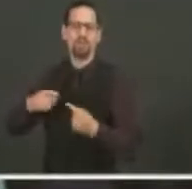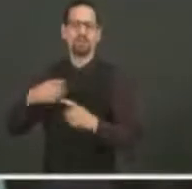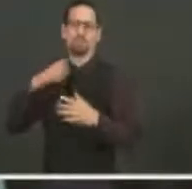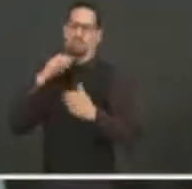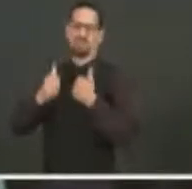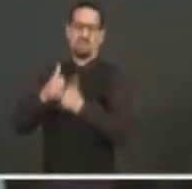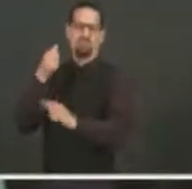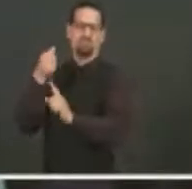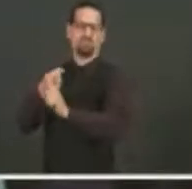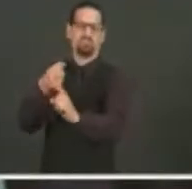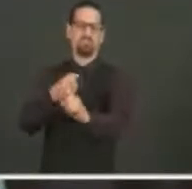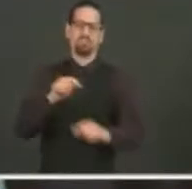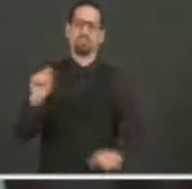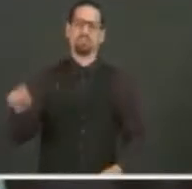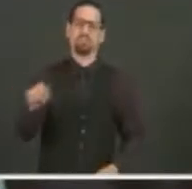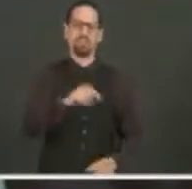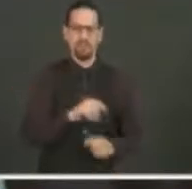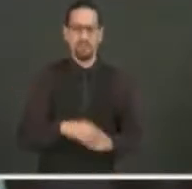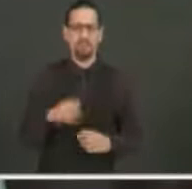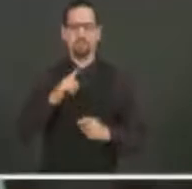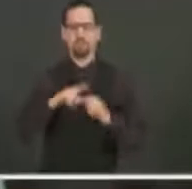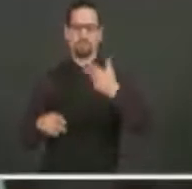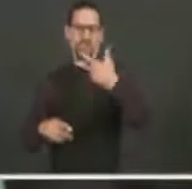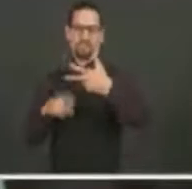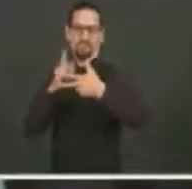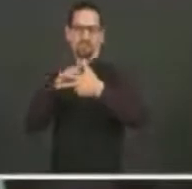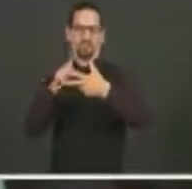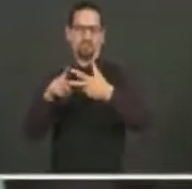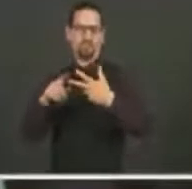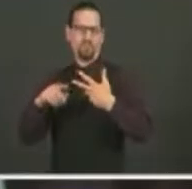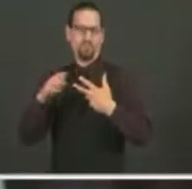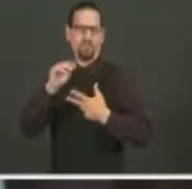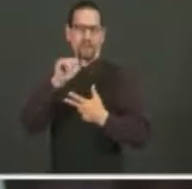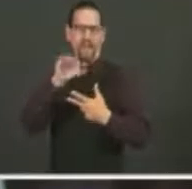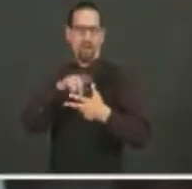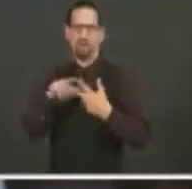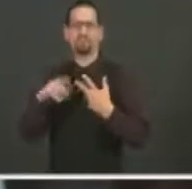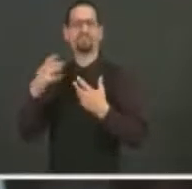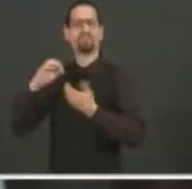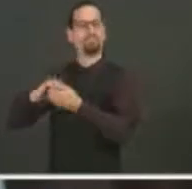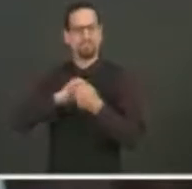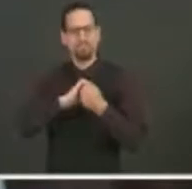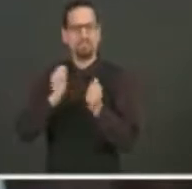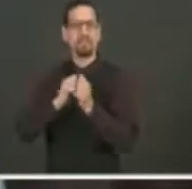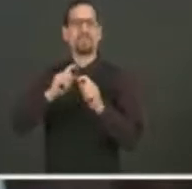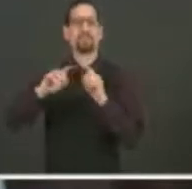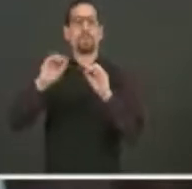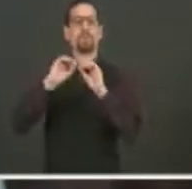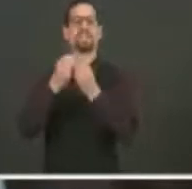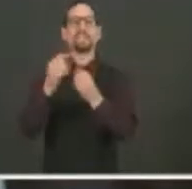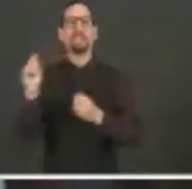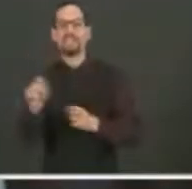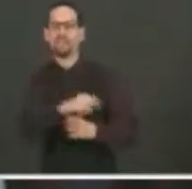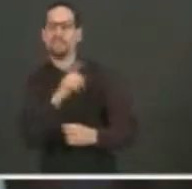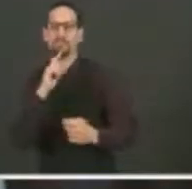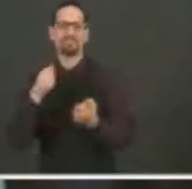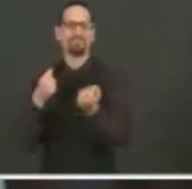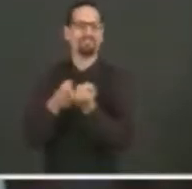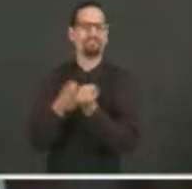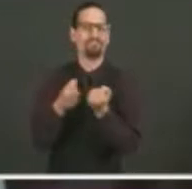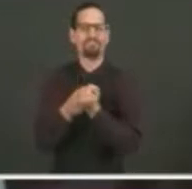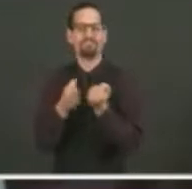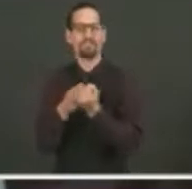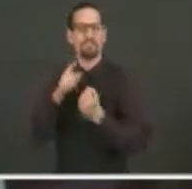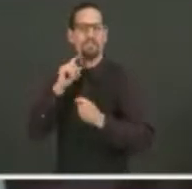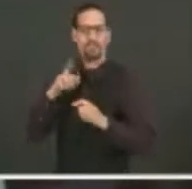broad partnership with local community organizations, Dorcas International, Progreso Latino. Thank you both